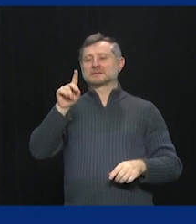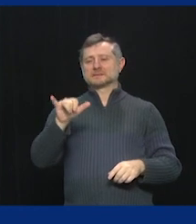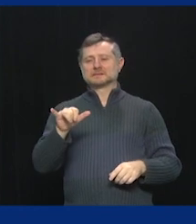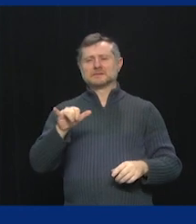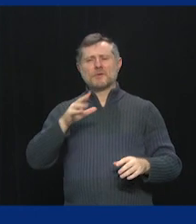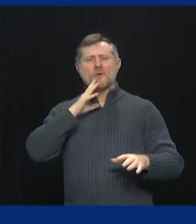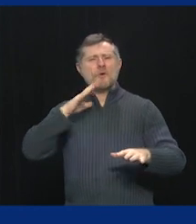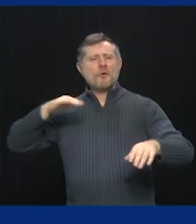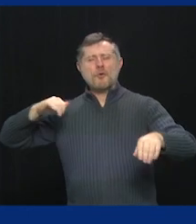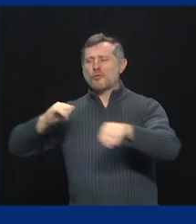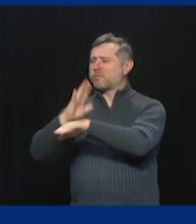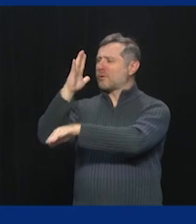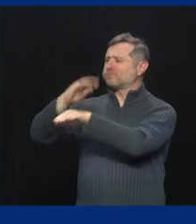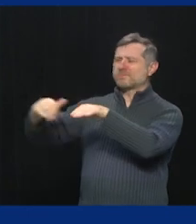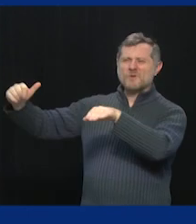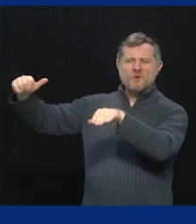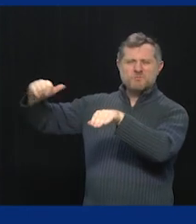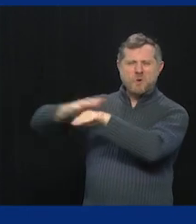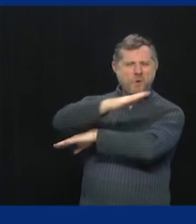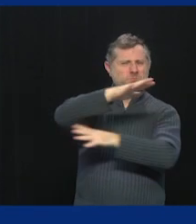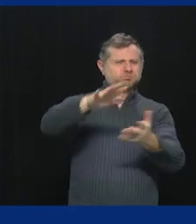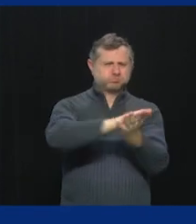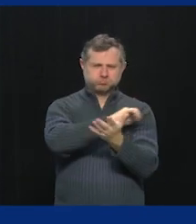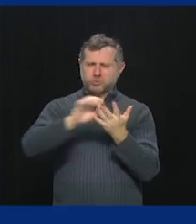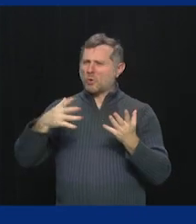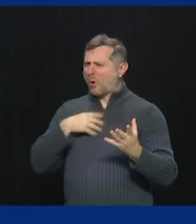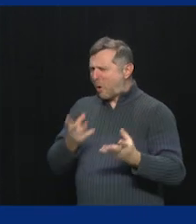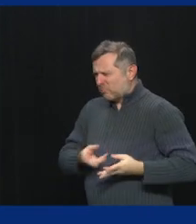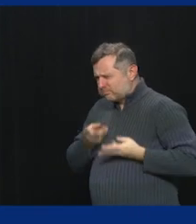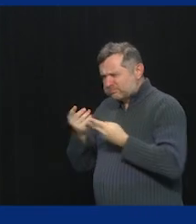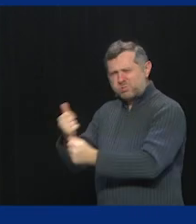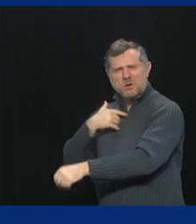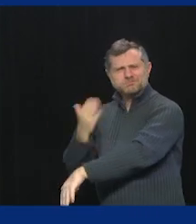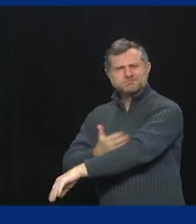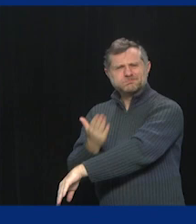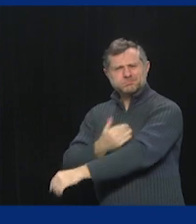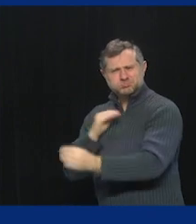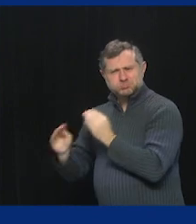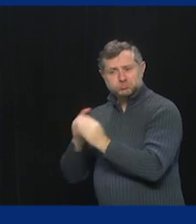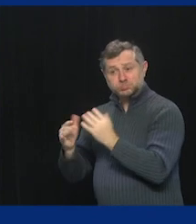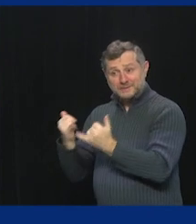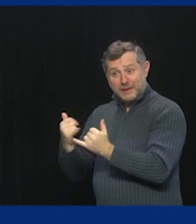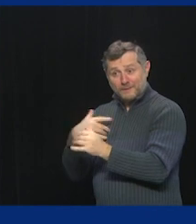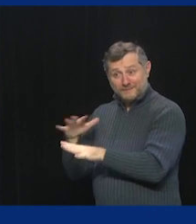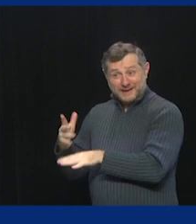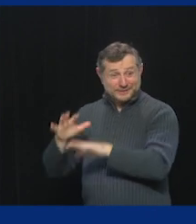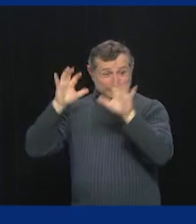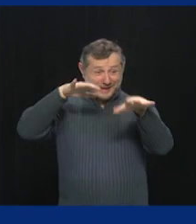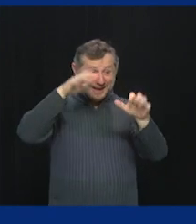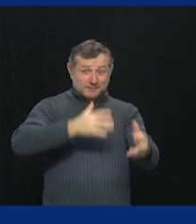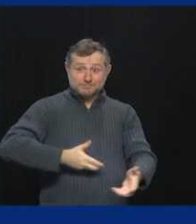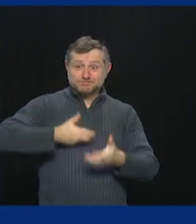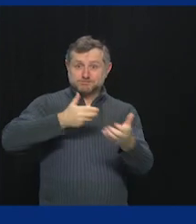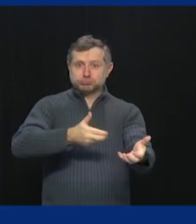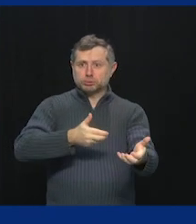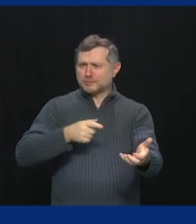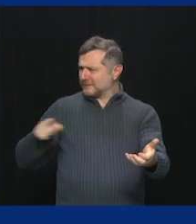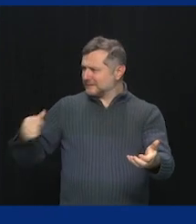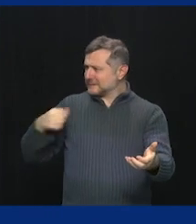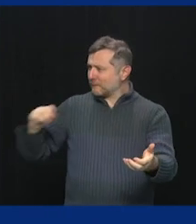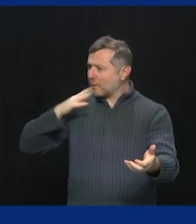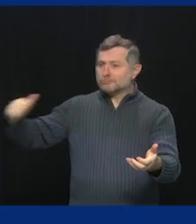we invested the money, invested the dollars. Those areas were not compromised this time, and that is the good news story, that we have